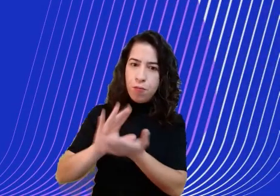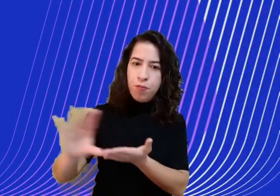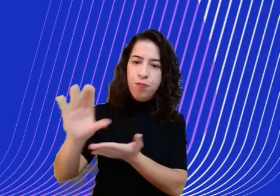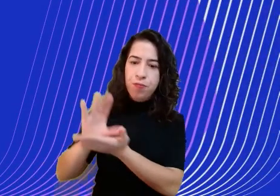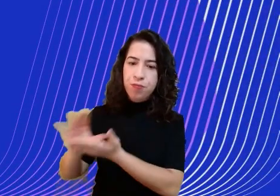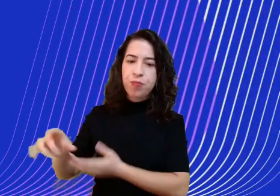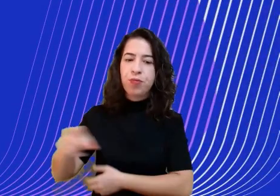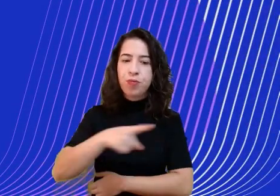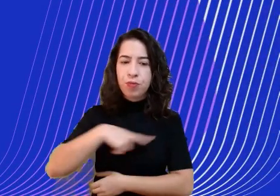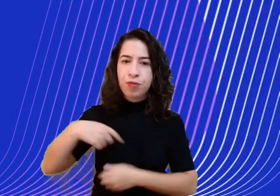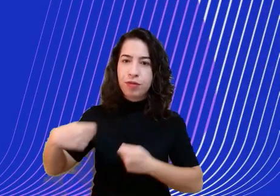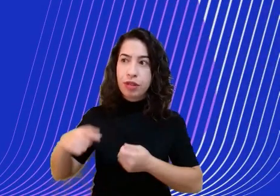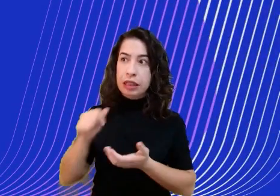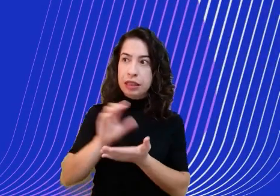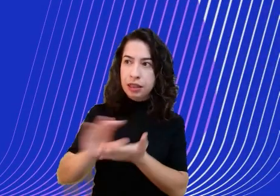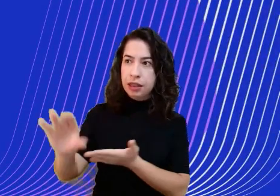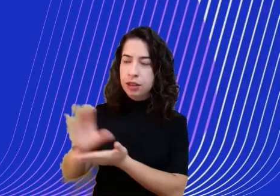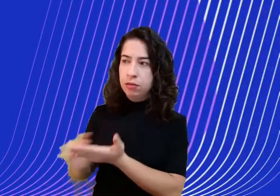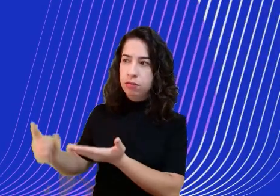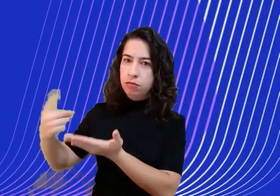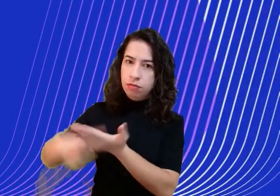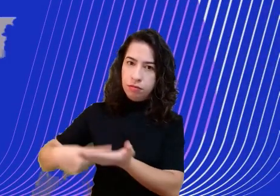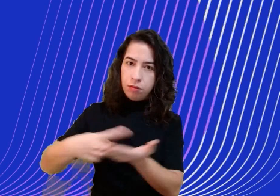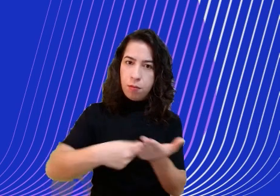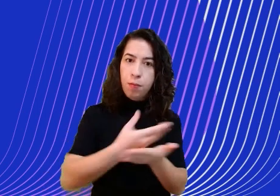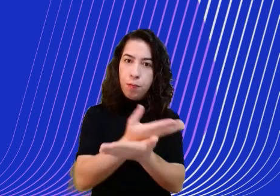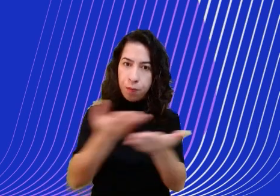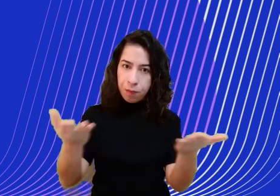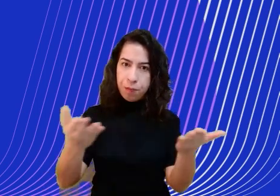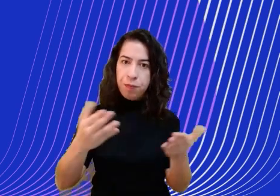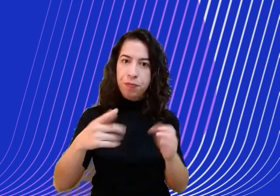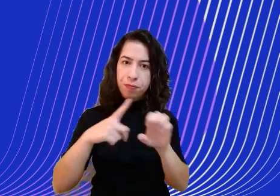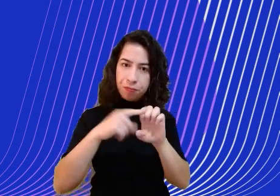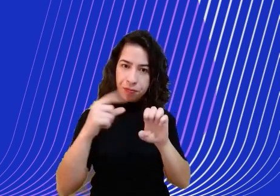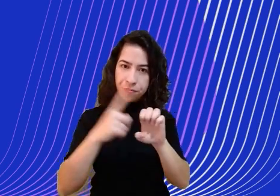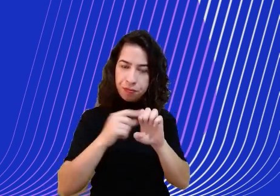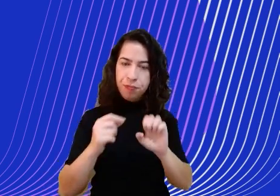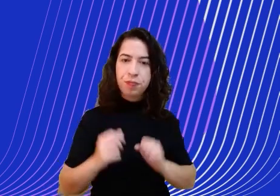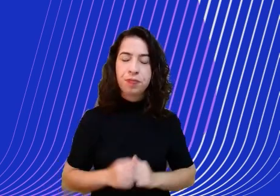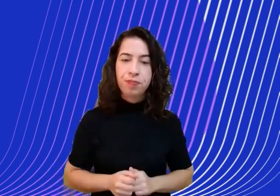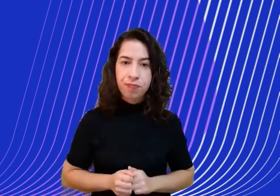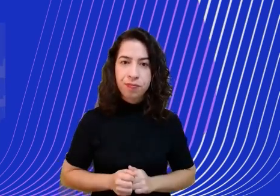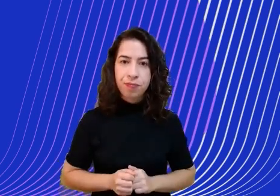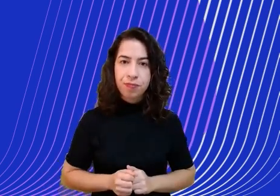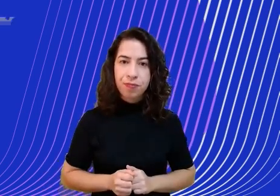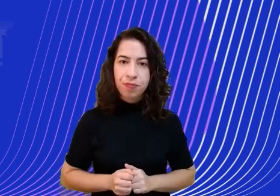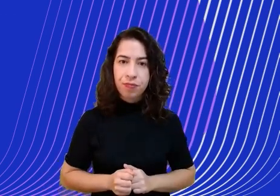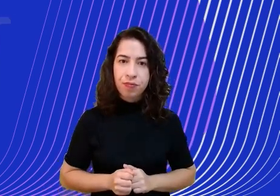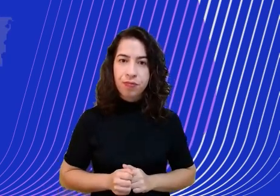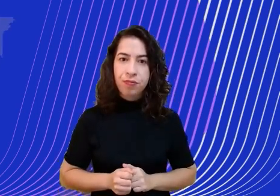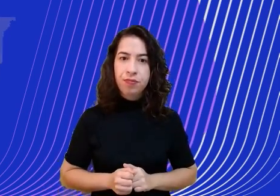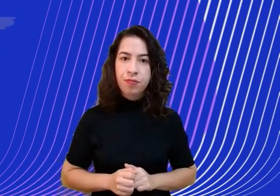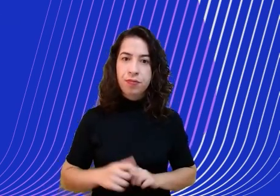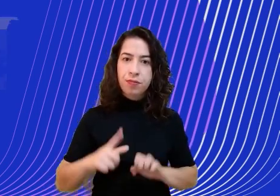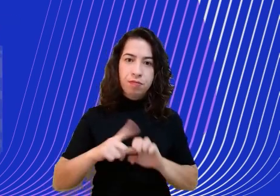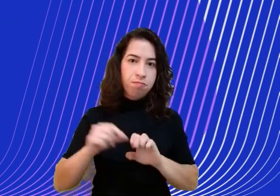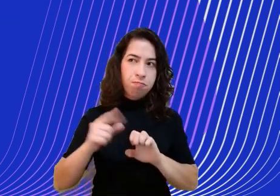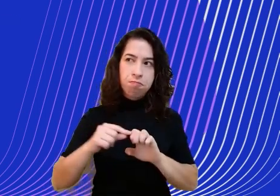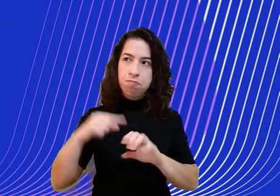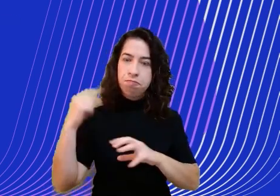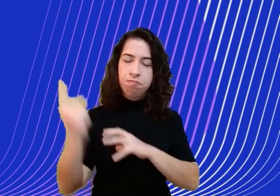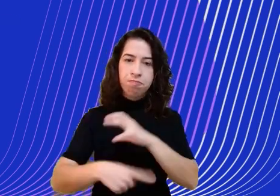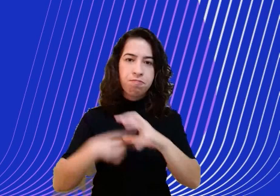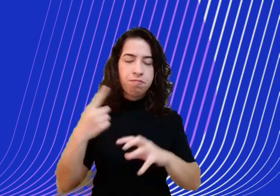and investment. We have to be together with all of you, the entrepreneurs of our entrepreneurship